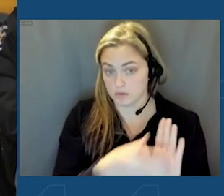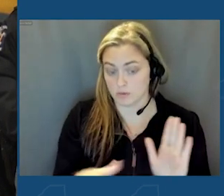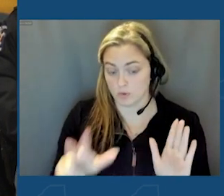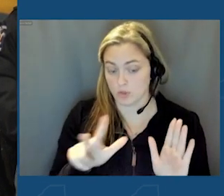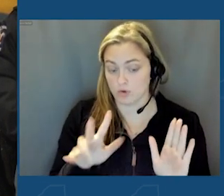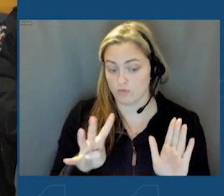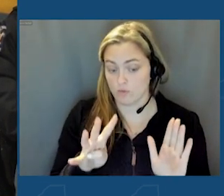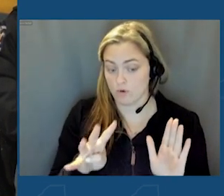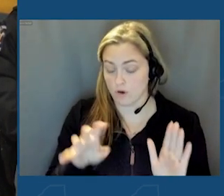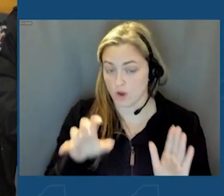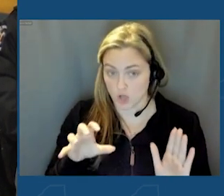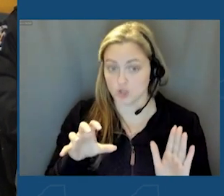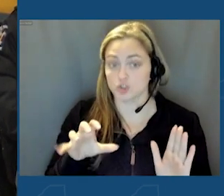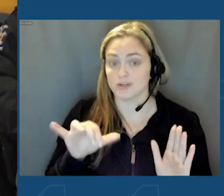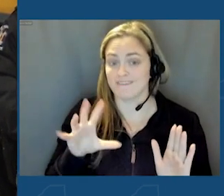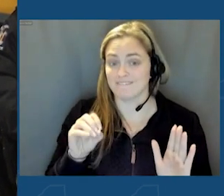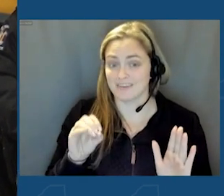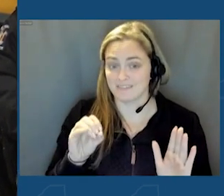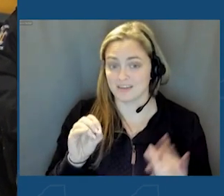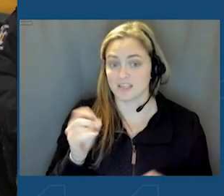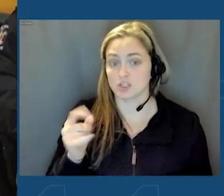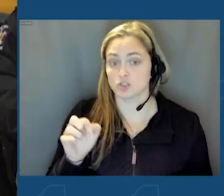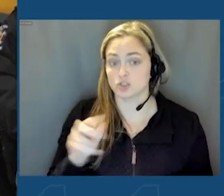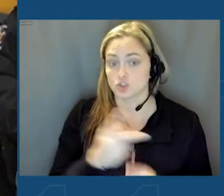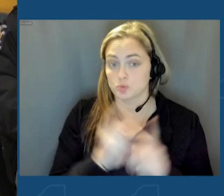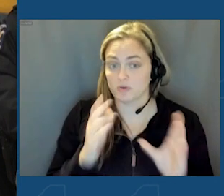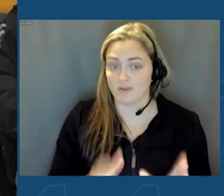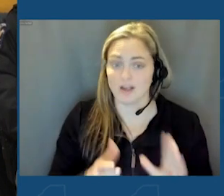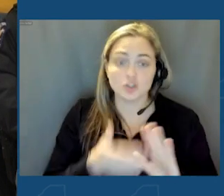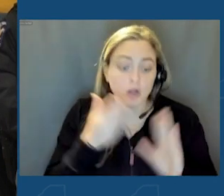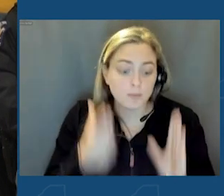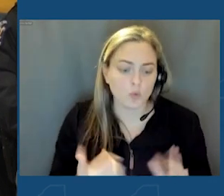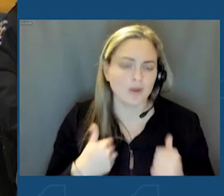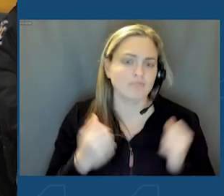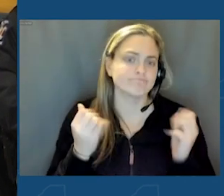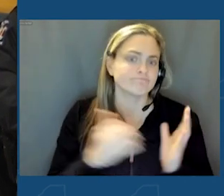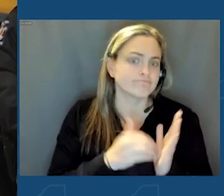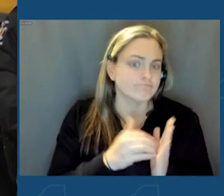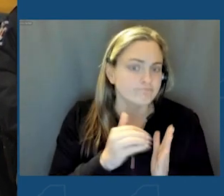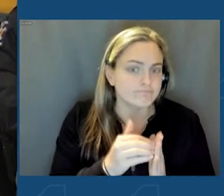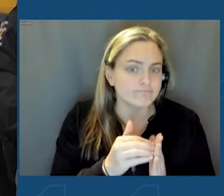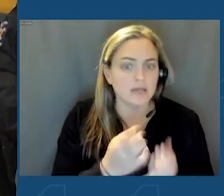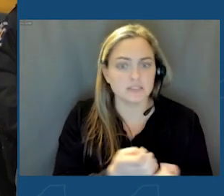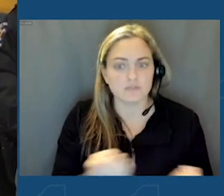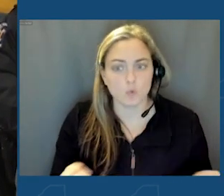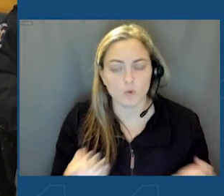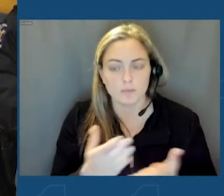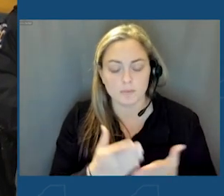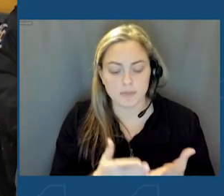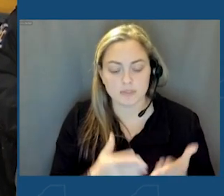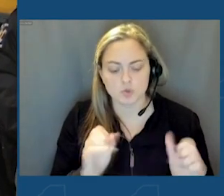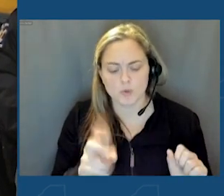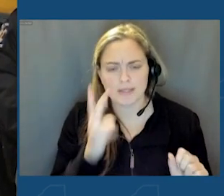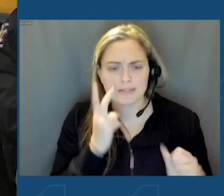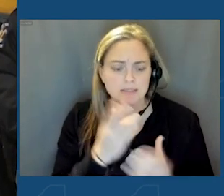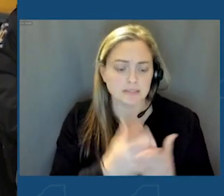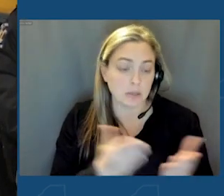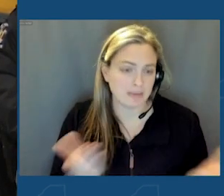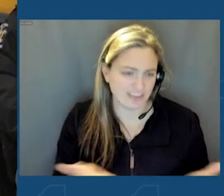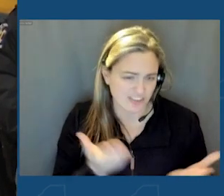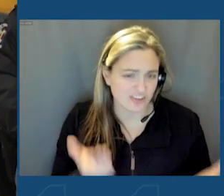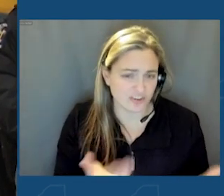450 supervisors and operators we have thousands of pieces of equipment you can see some of it here